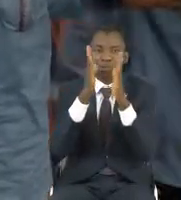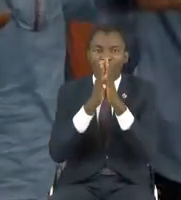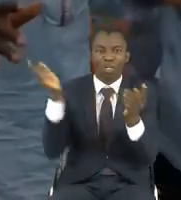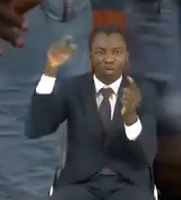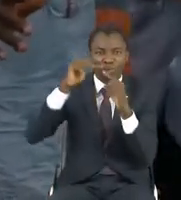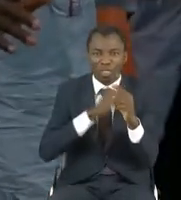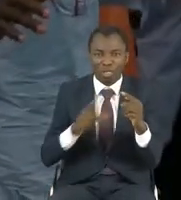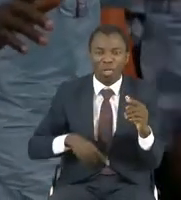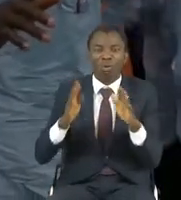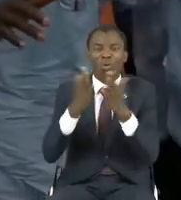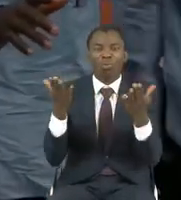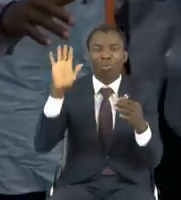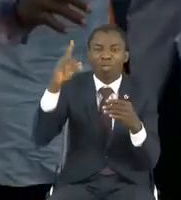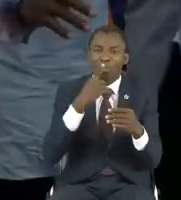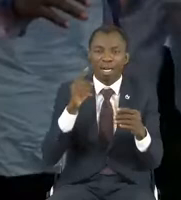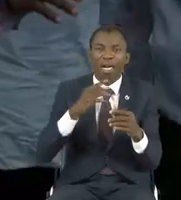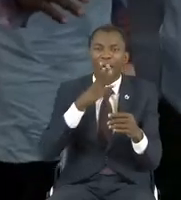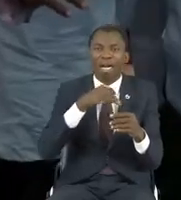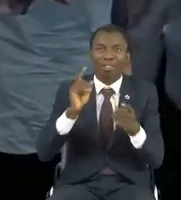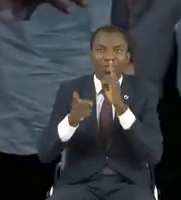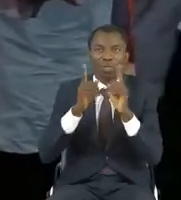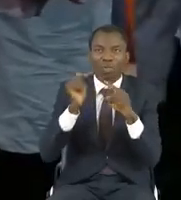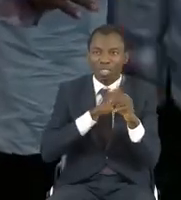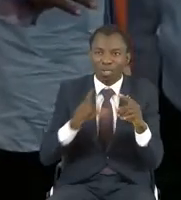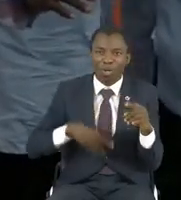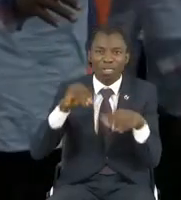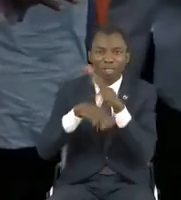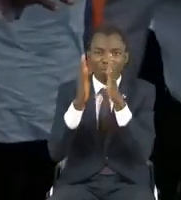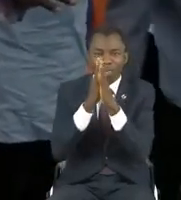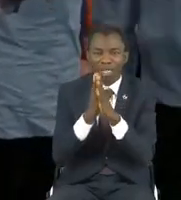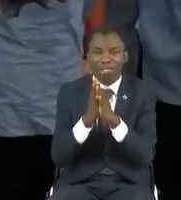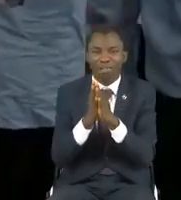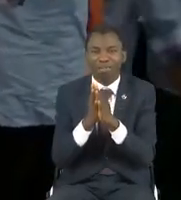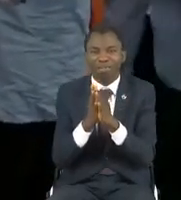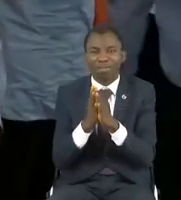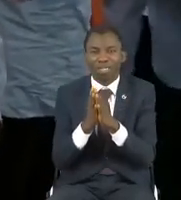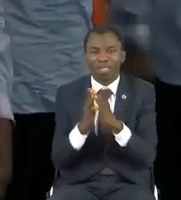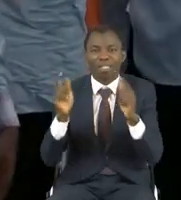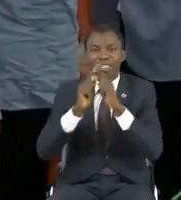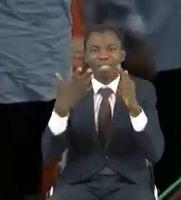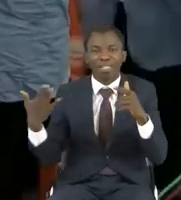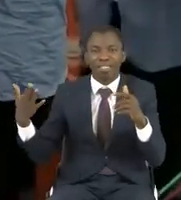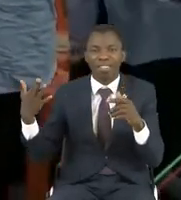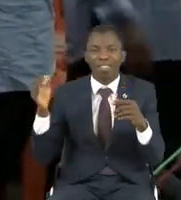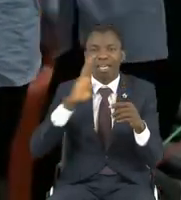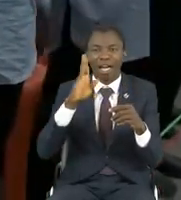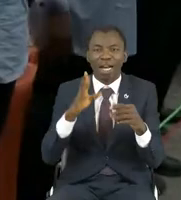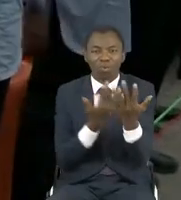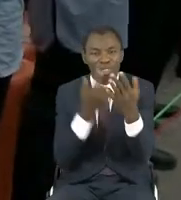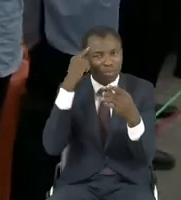your mouth and talk to the Lord in prayer. Great things are waiting you today.